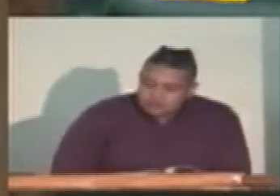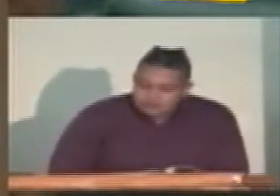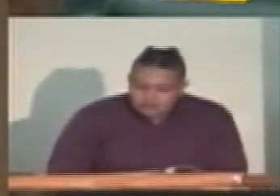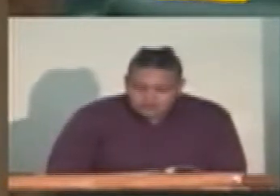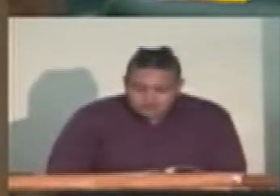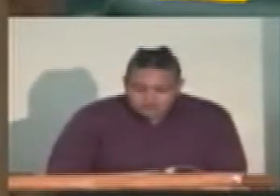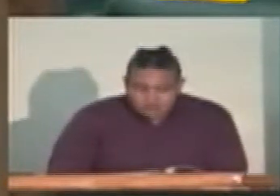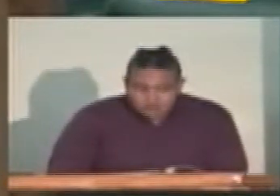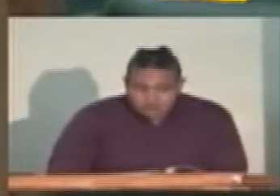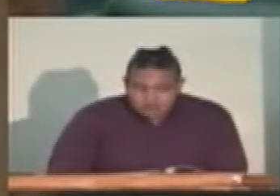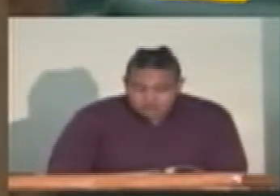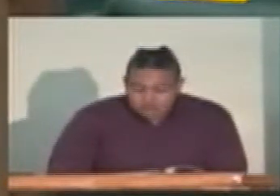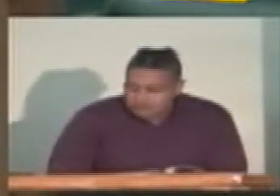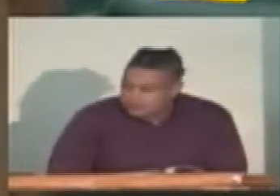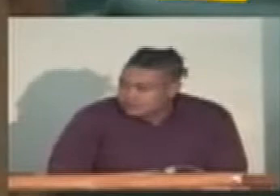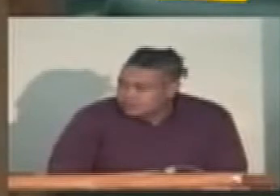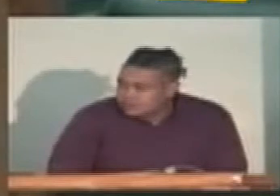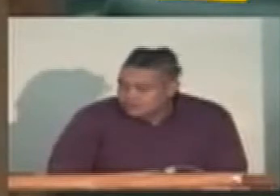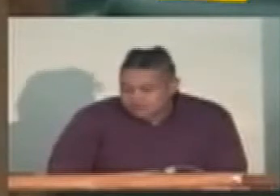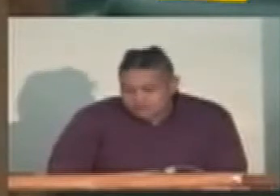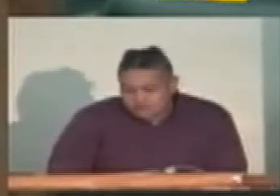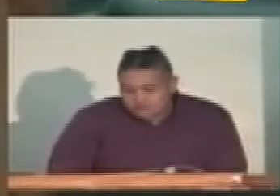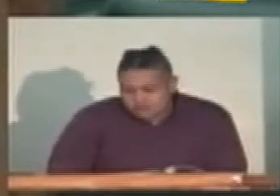Mr. Speaker, let me